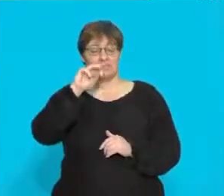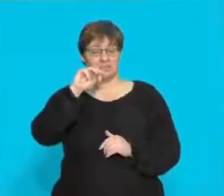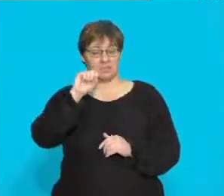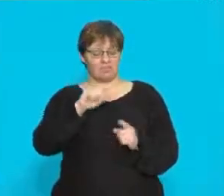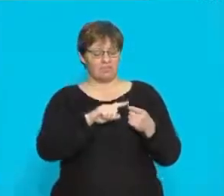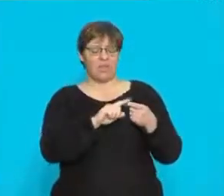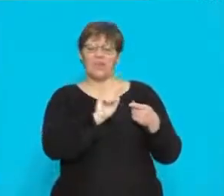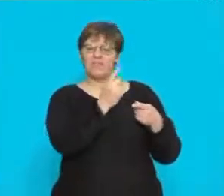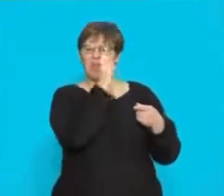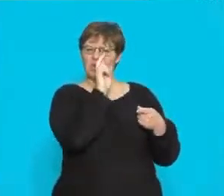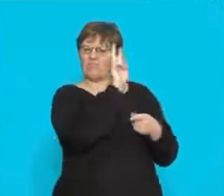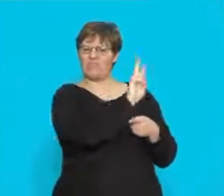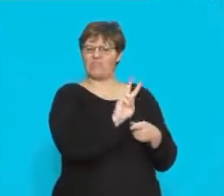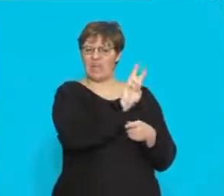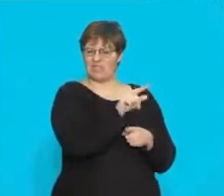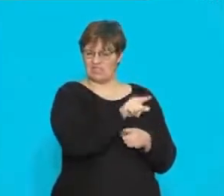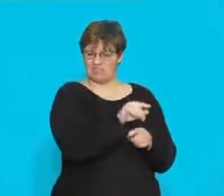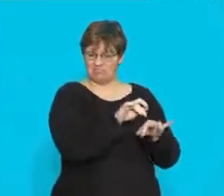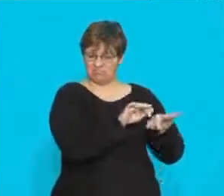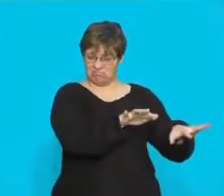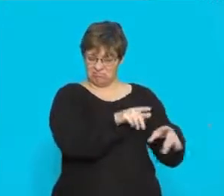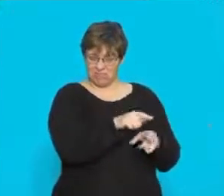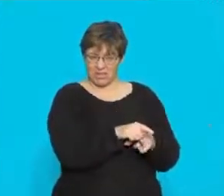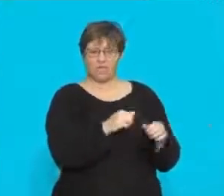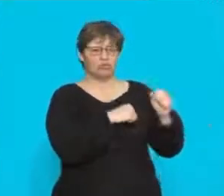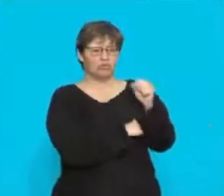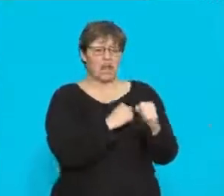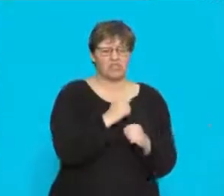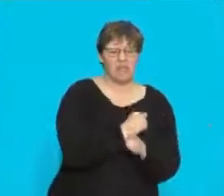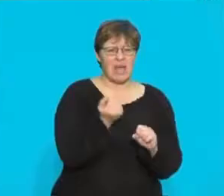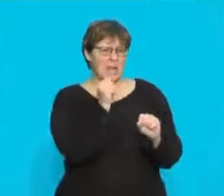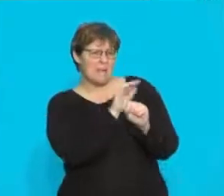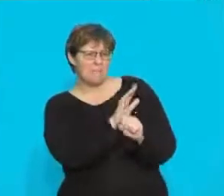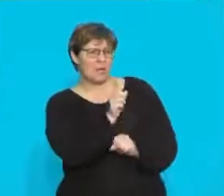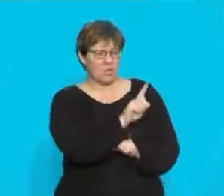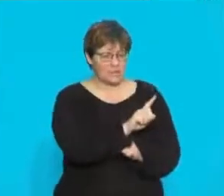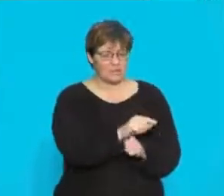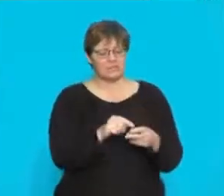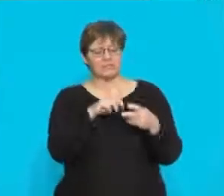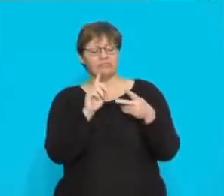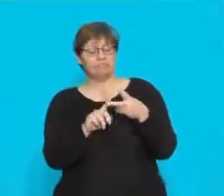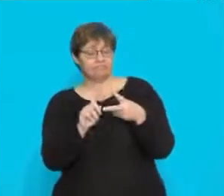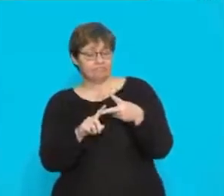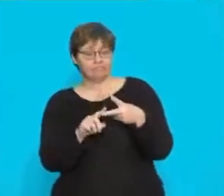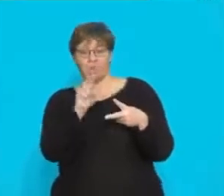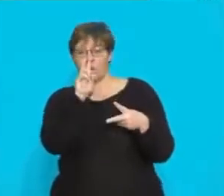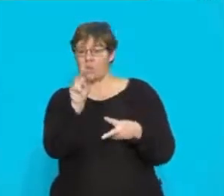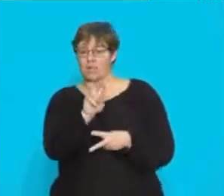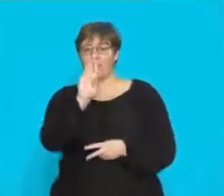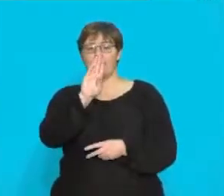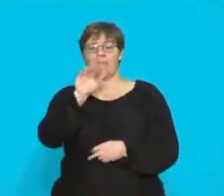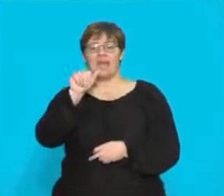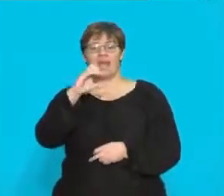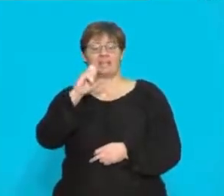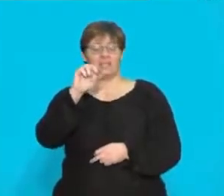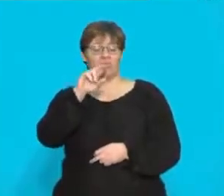viruses, looking at the impact that viruses had, the structure, the characteristics, and then the next one after that, we